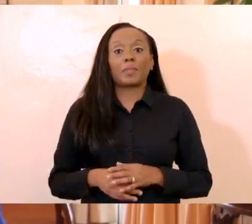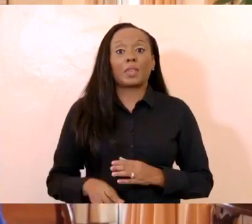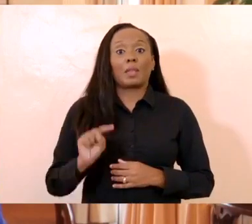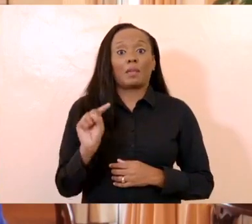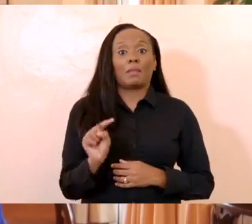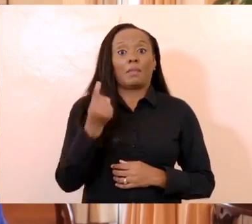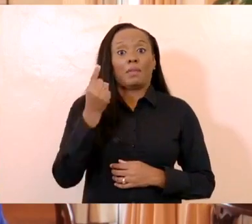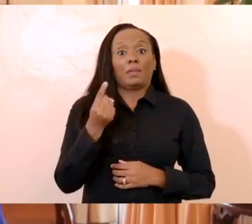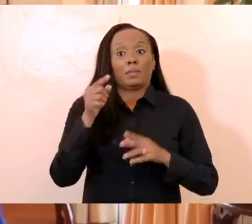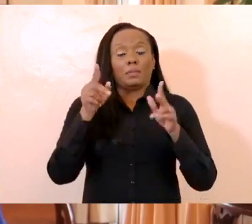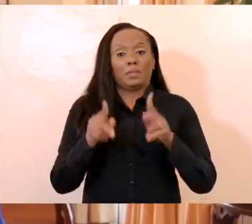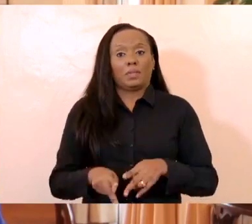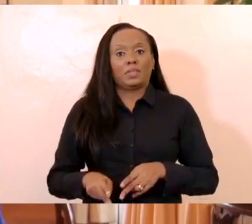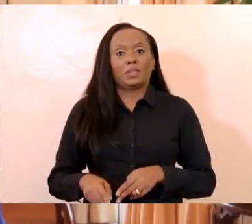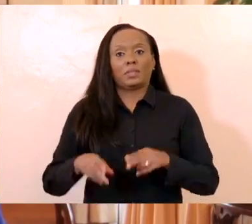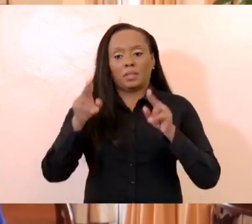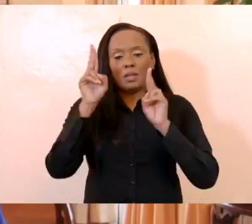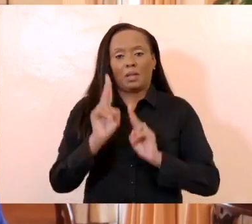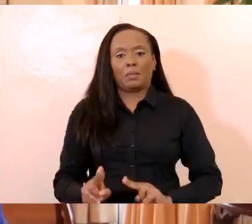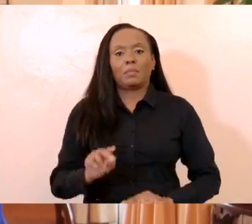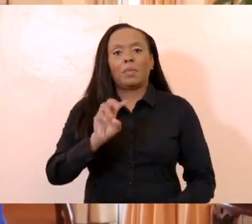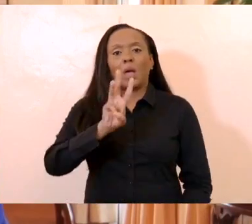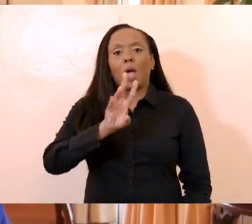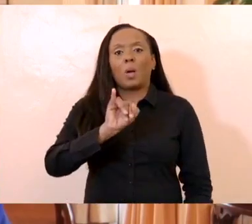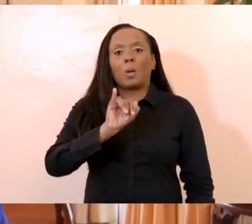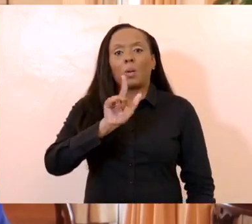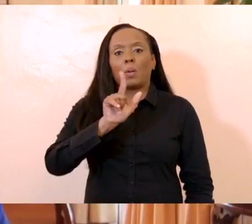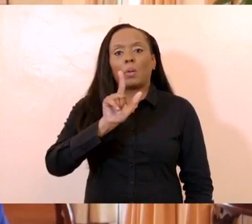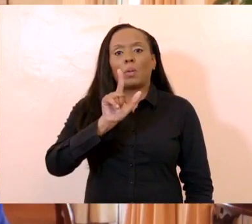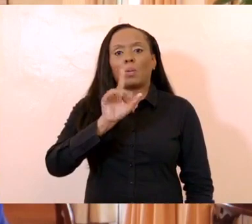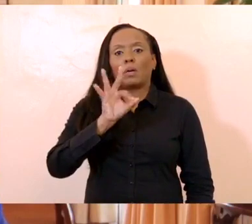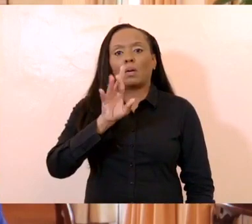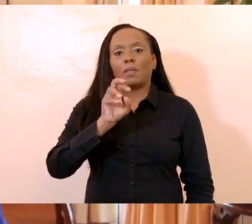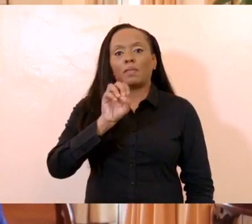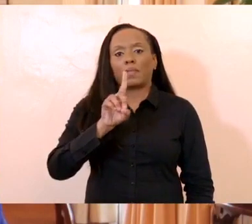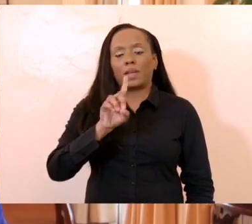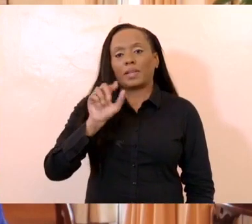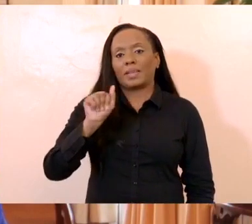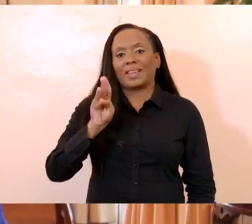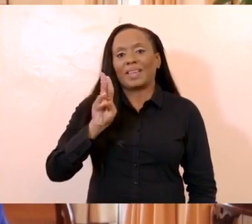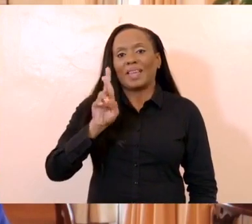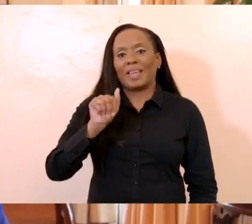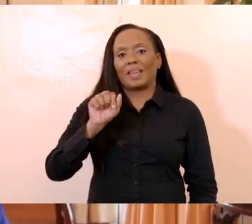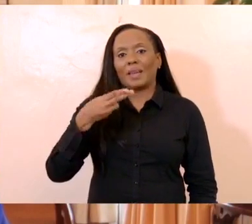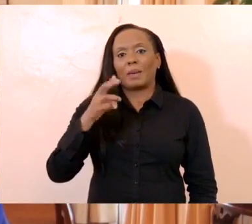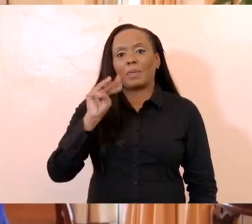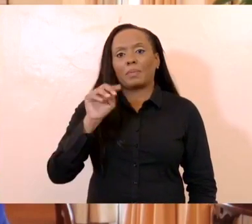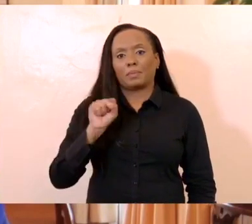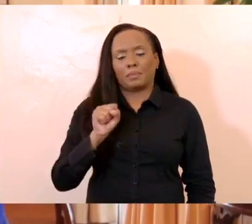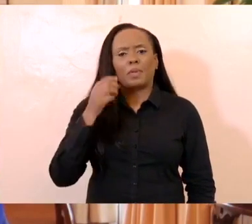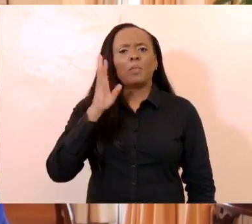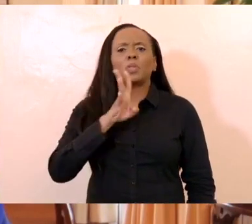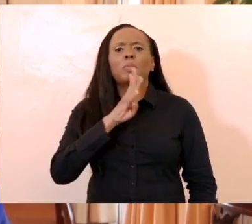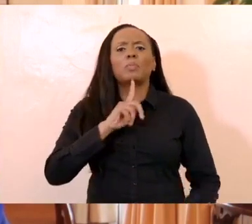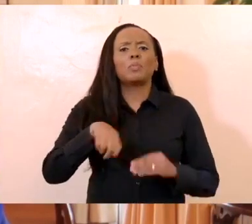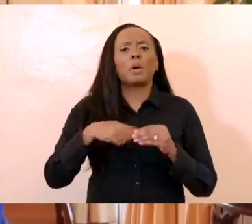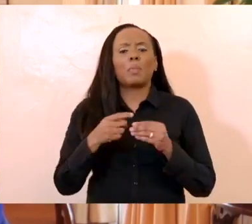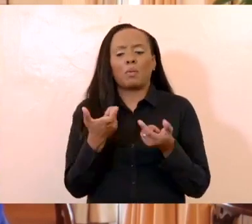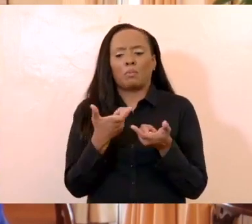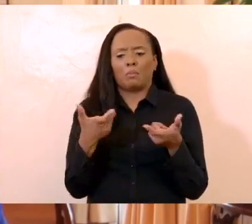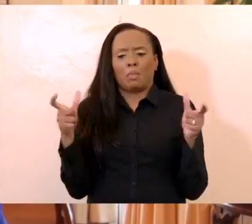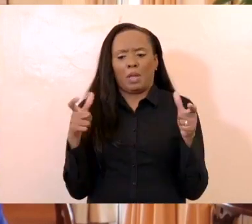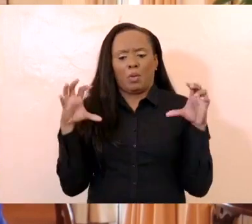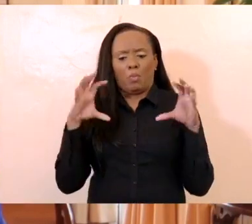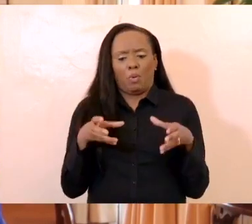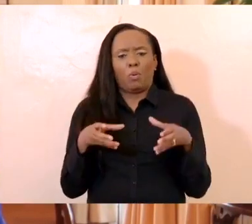speaker this evening is the Honorable Wilfred Abrams, who, as I indicated, will speak to the very large cluster that